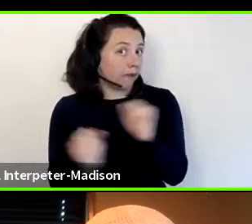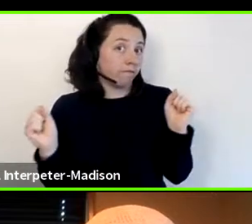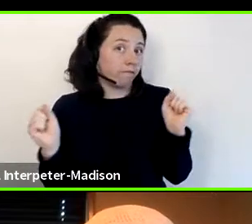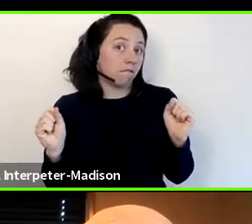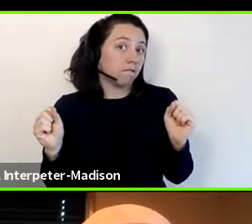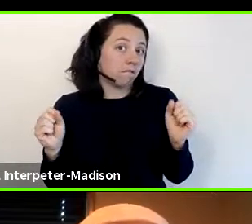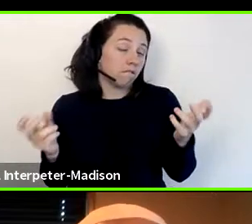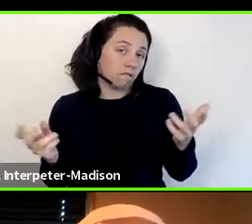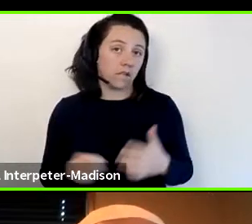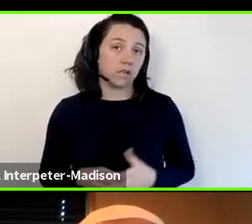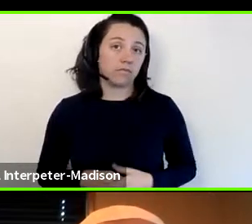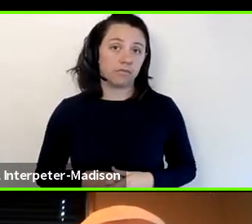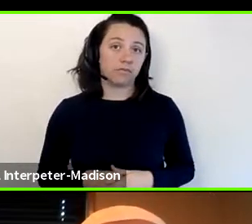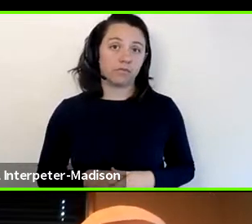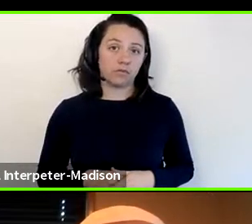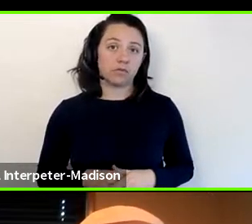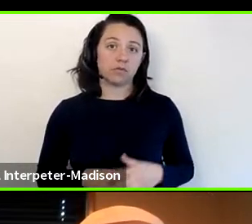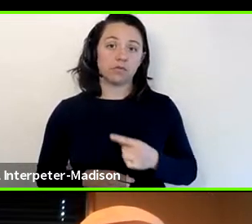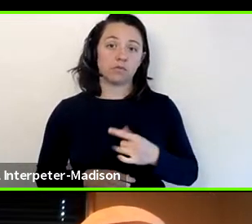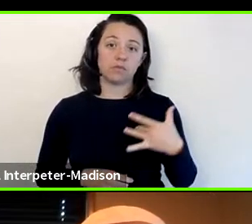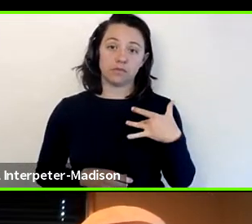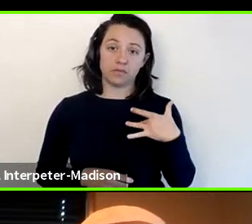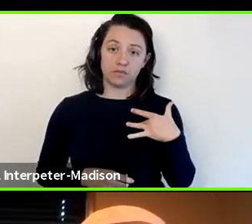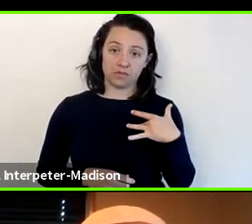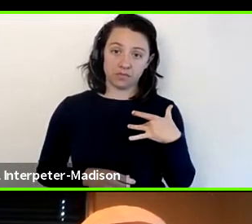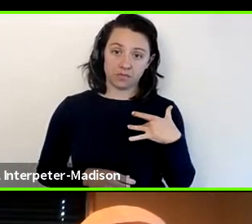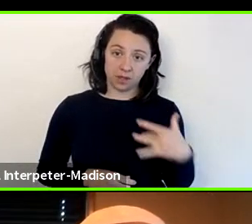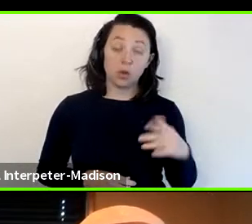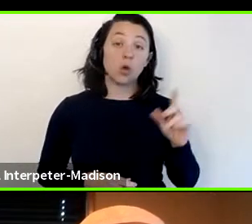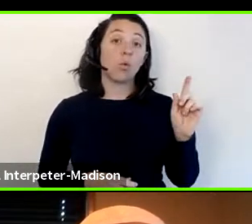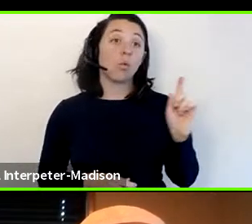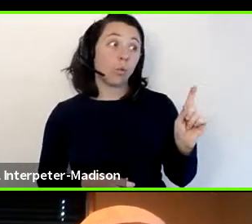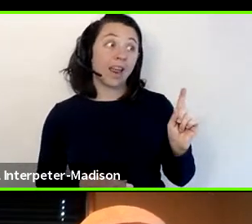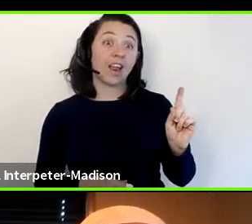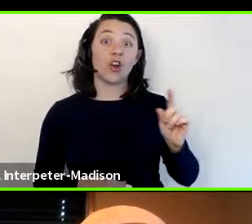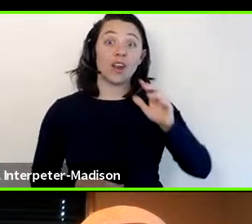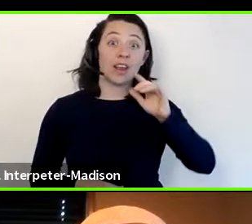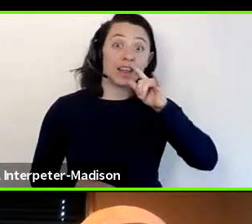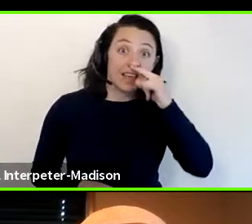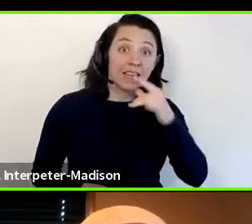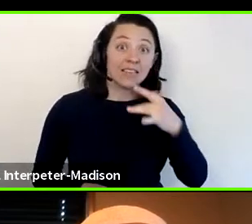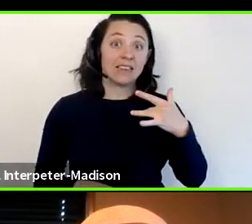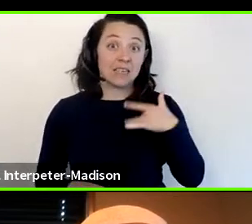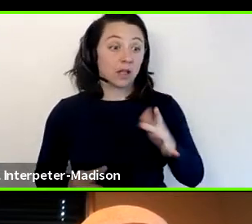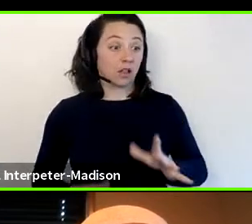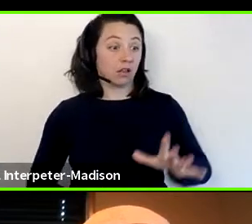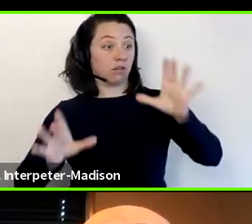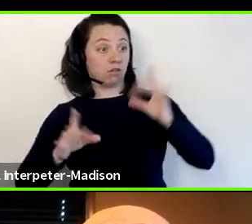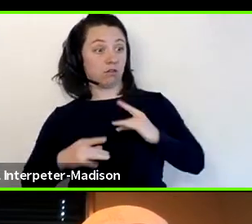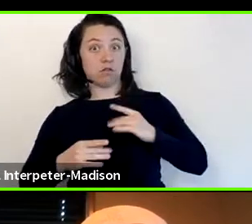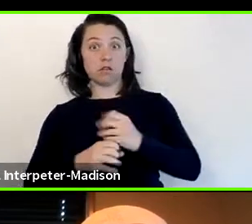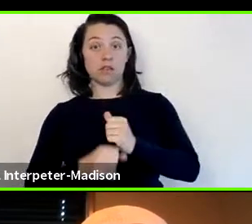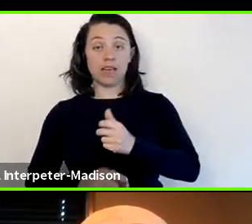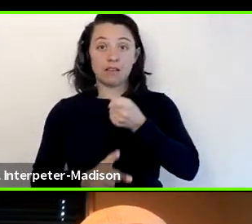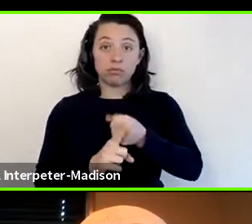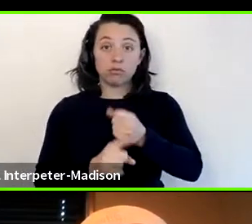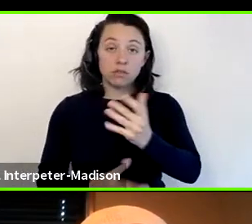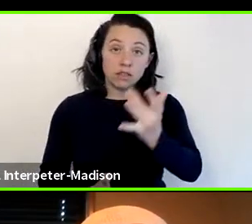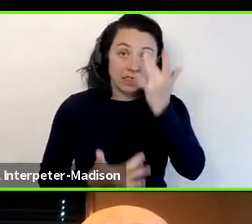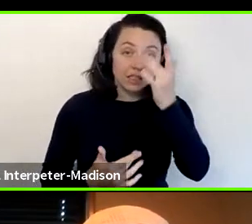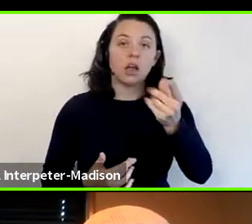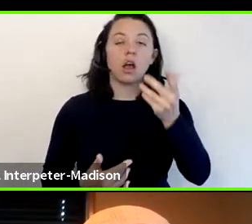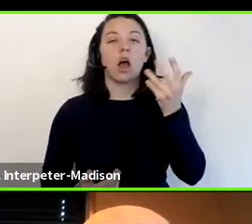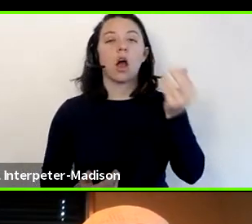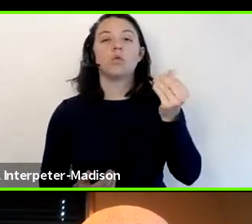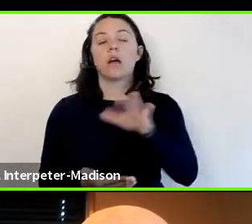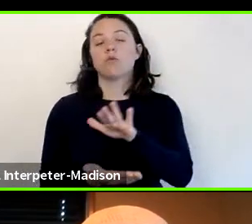places. Where kids typically get infected is outside of schools, where there isn't as